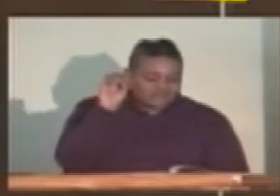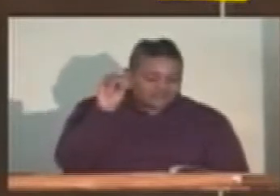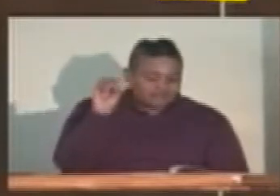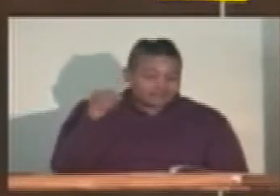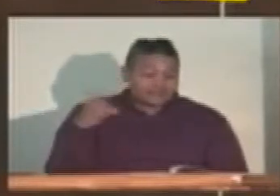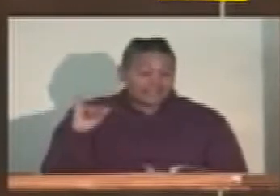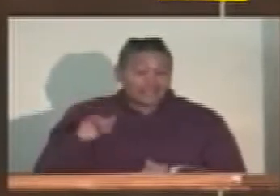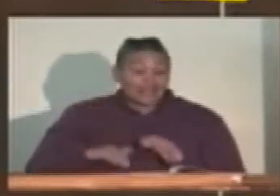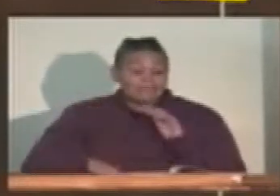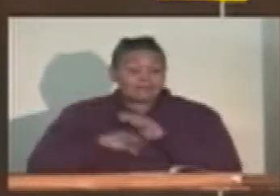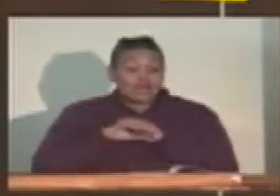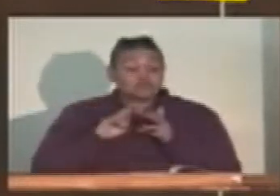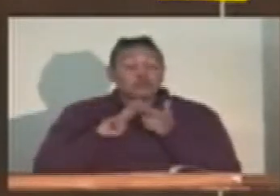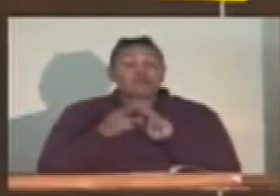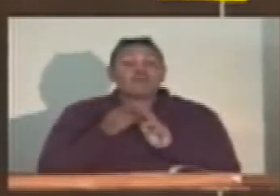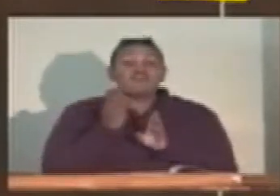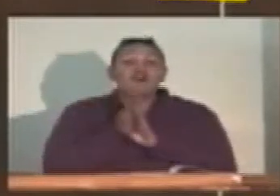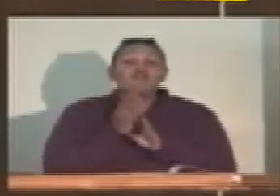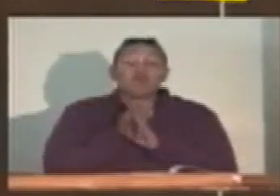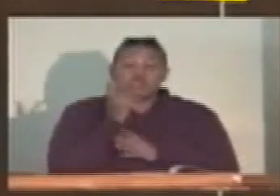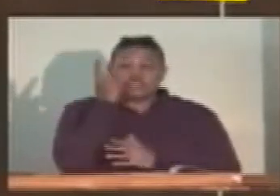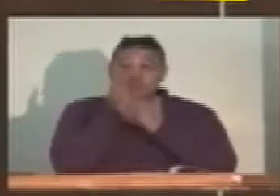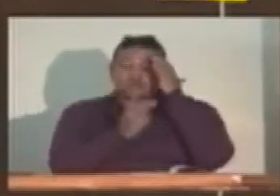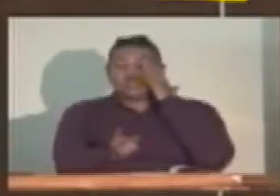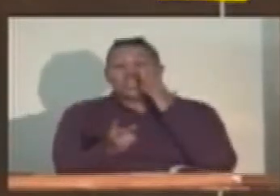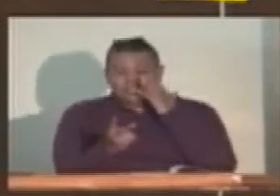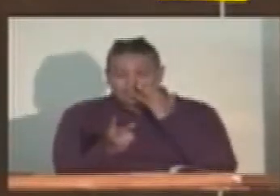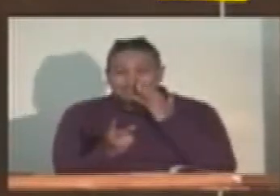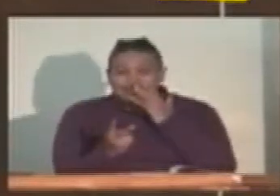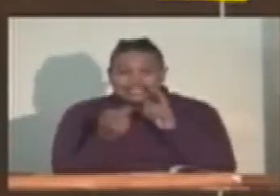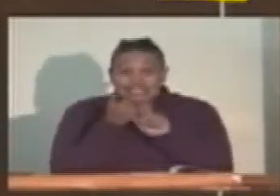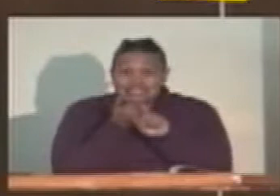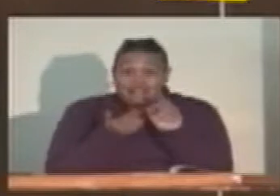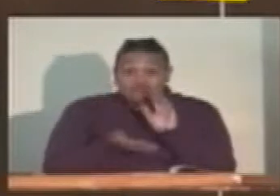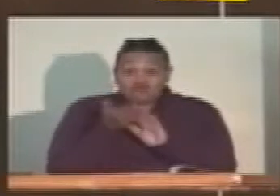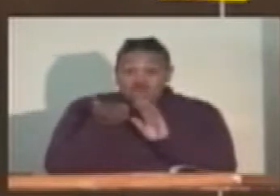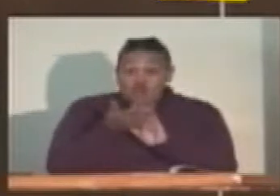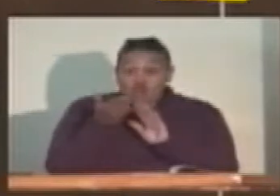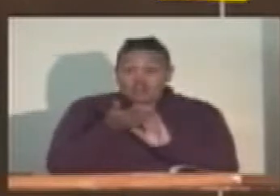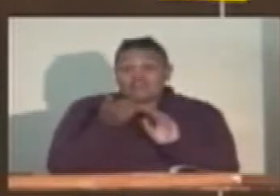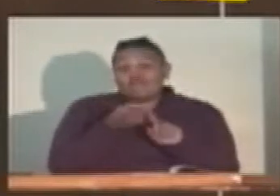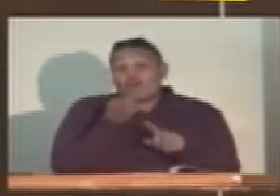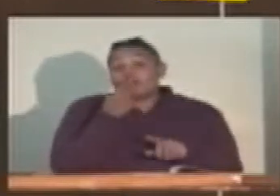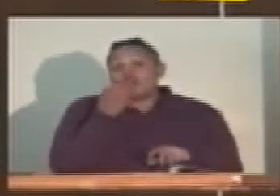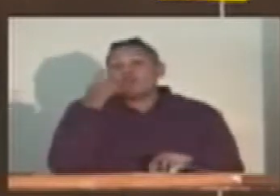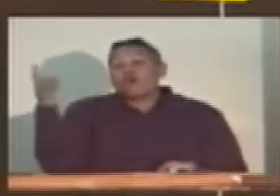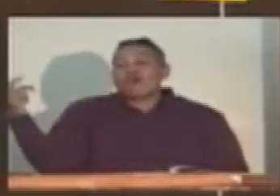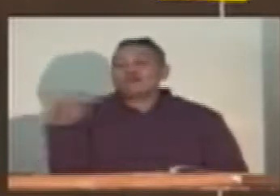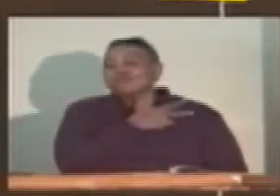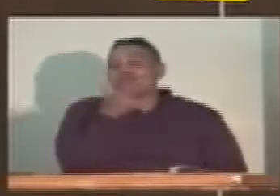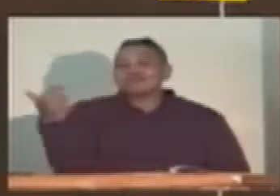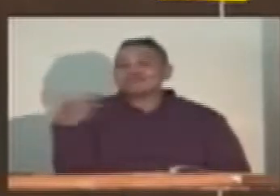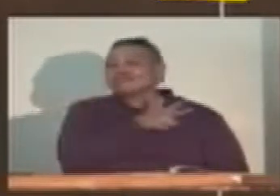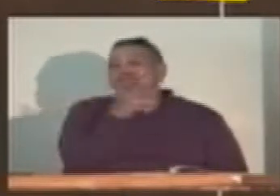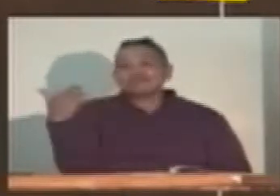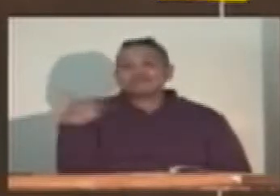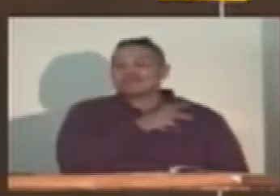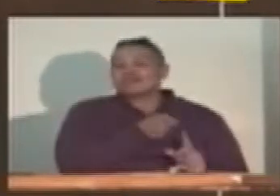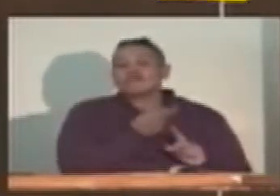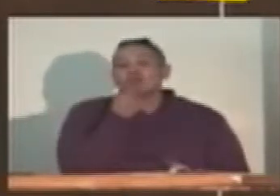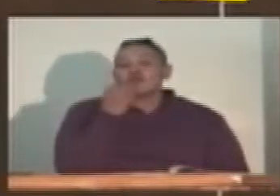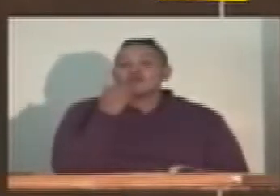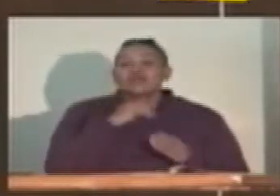the maximum number of buses projected to run out from the Portmore depot in the